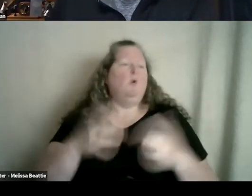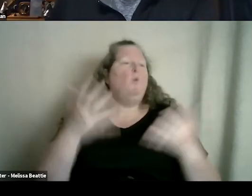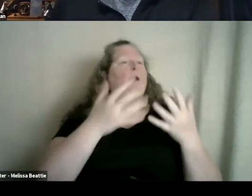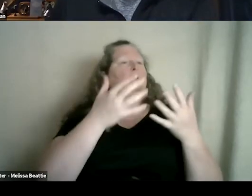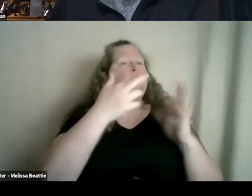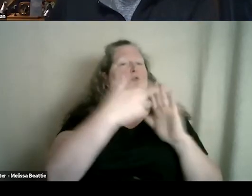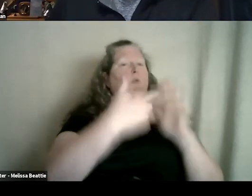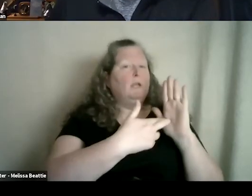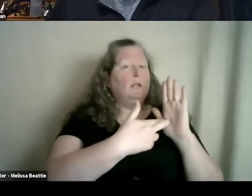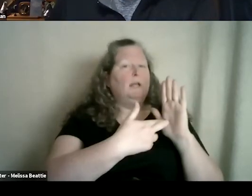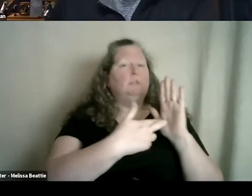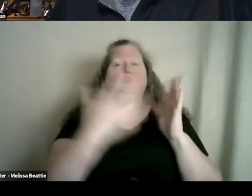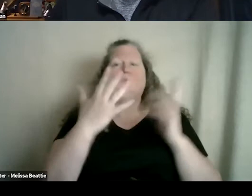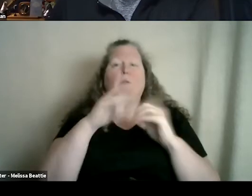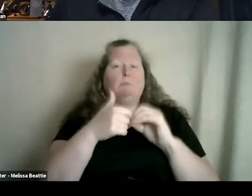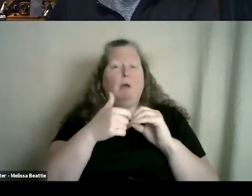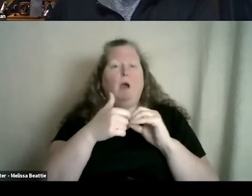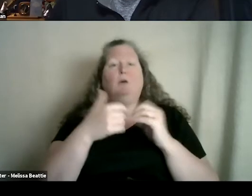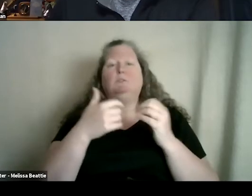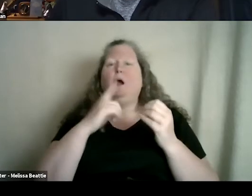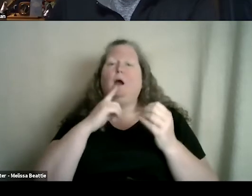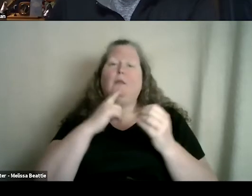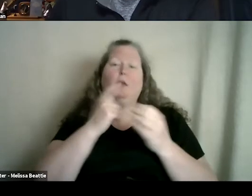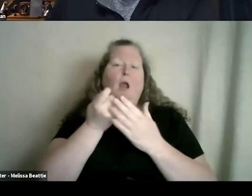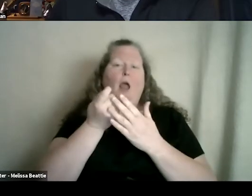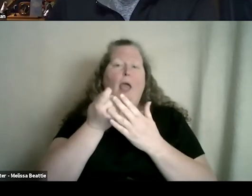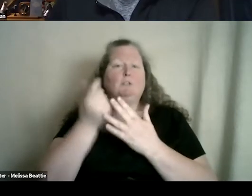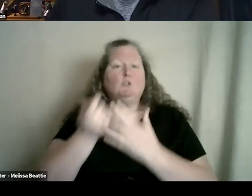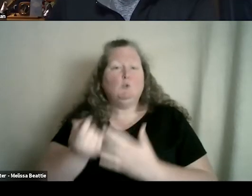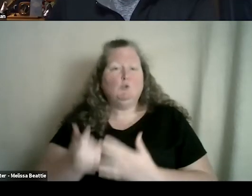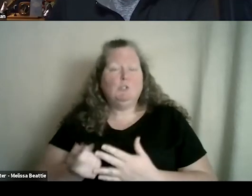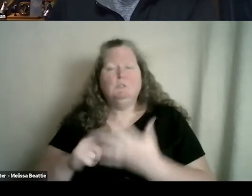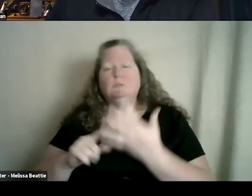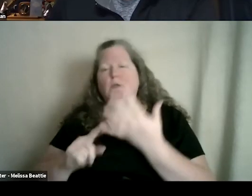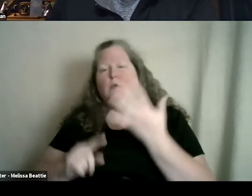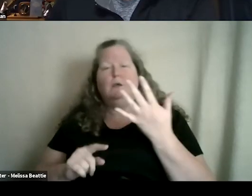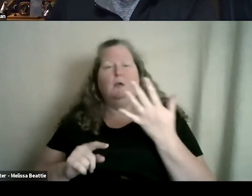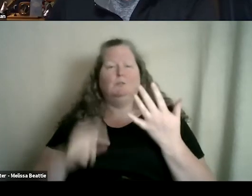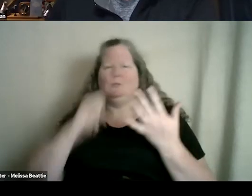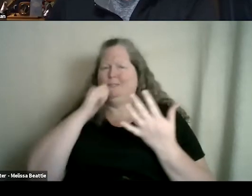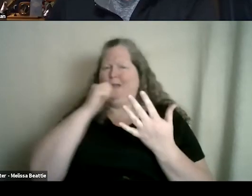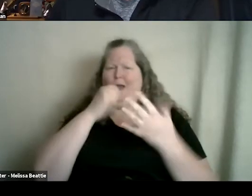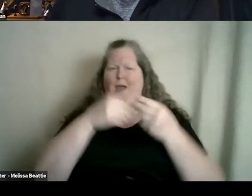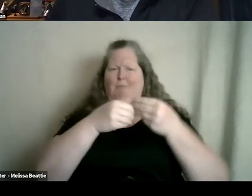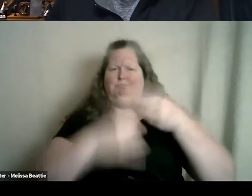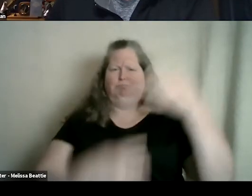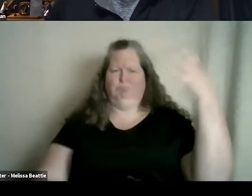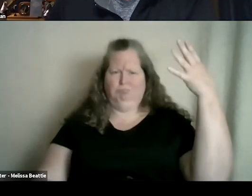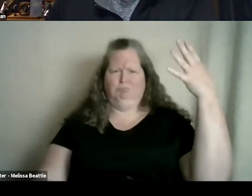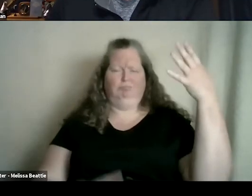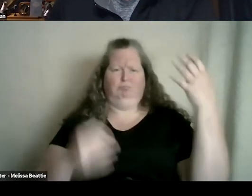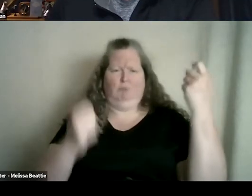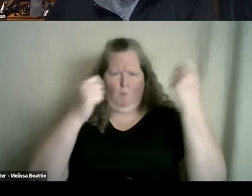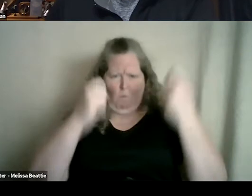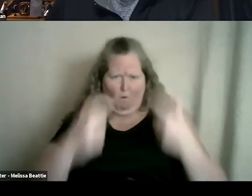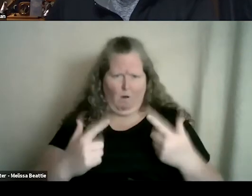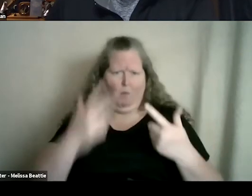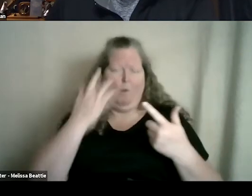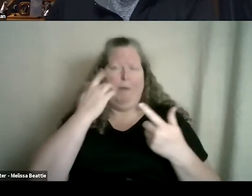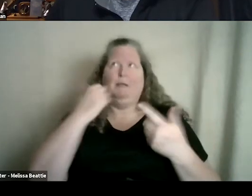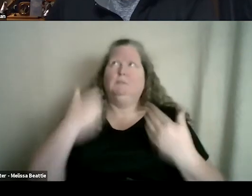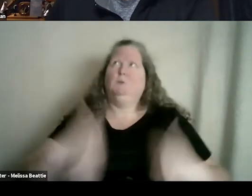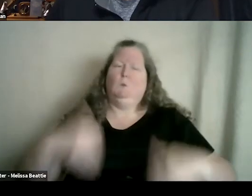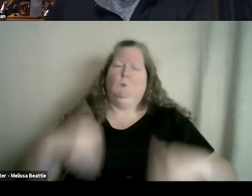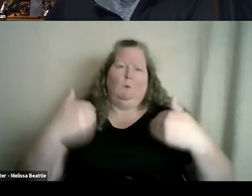any exclusions? What are the fines? So it's not the listing of the whole regulation, because if it did, it would be a 12-tom